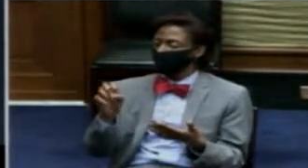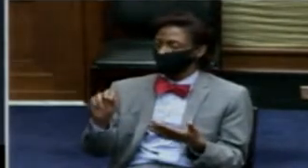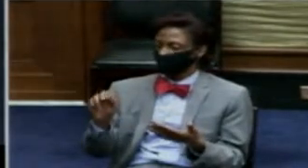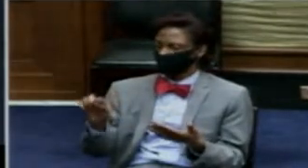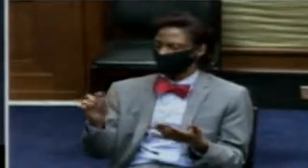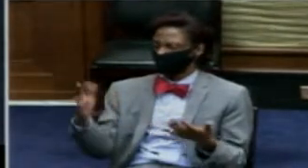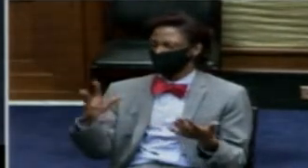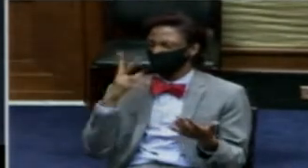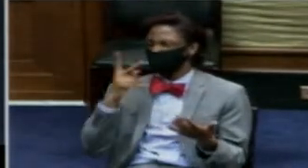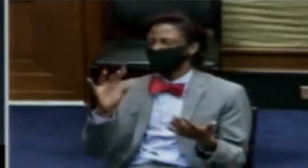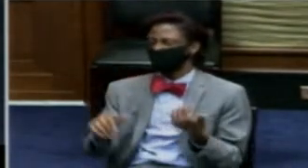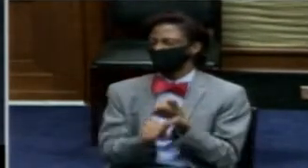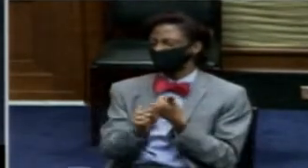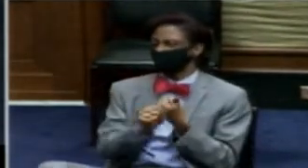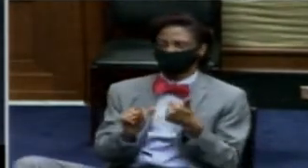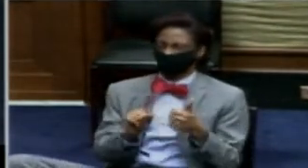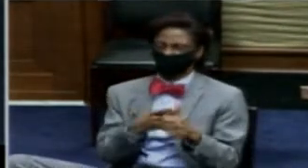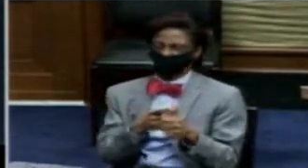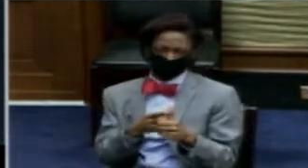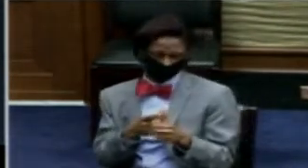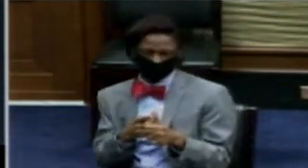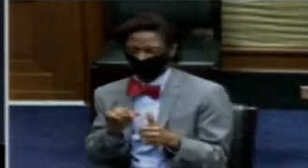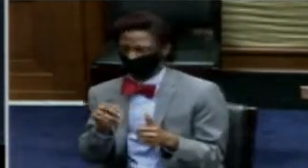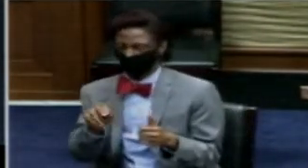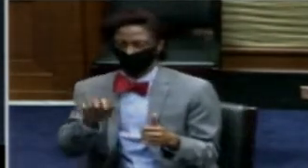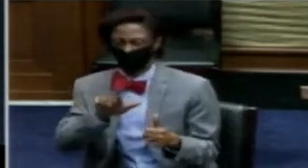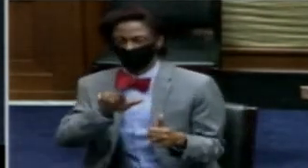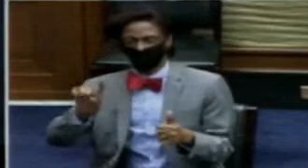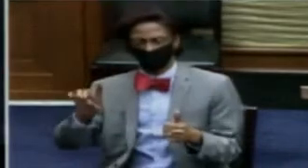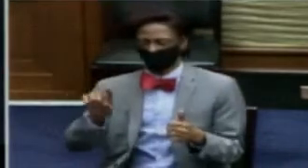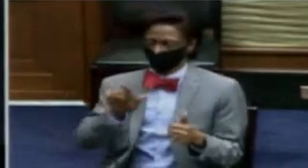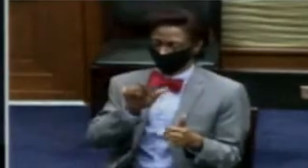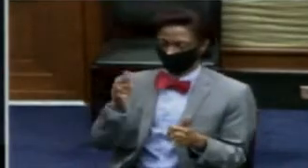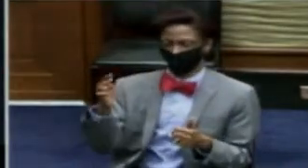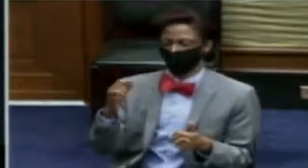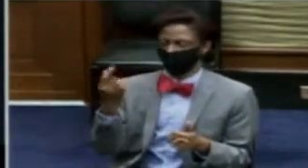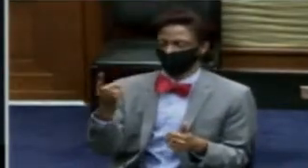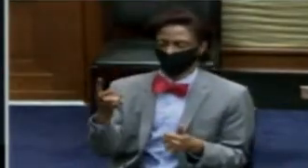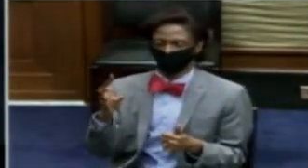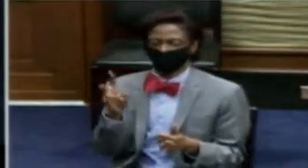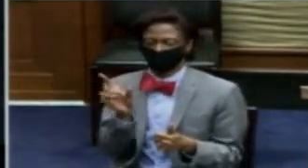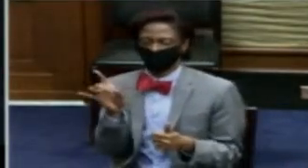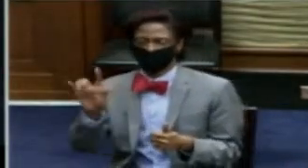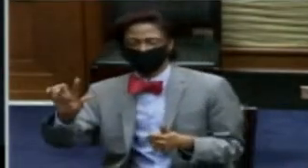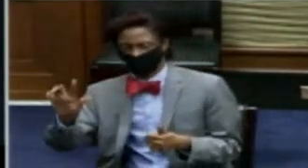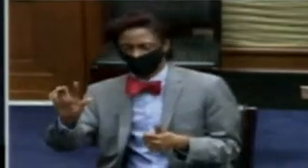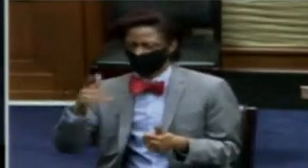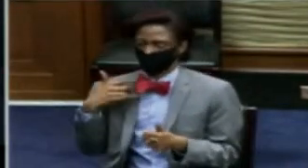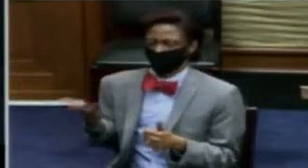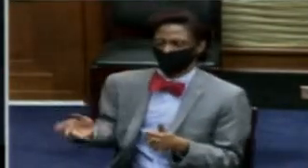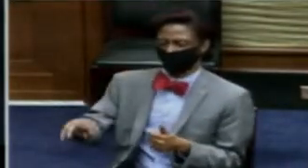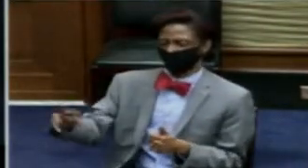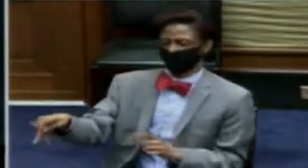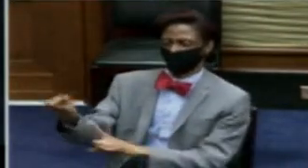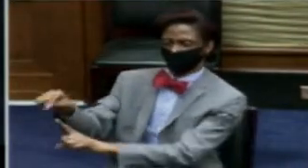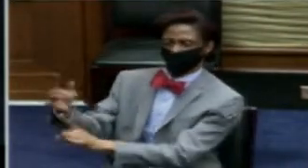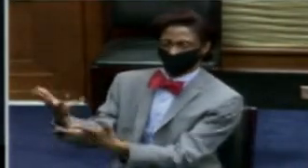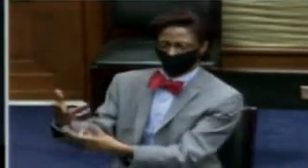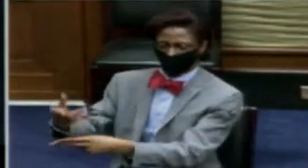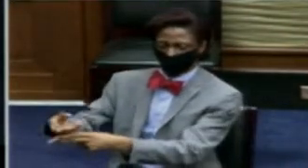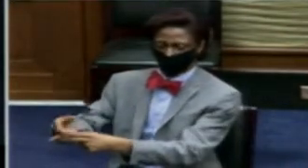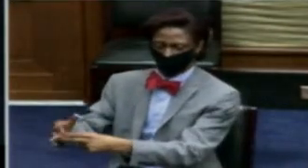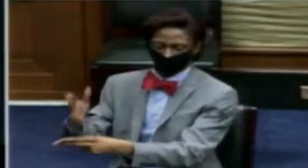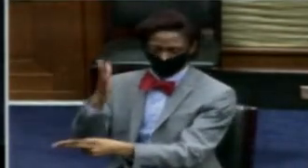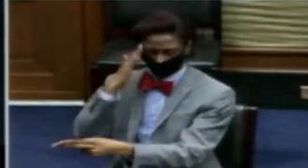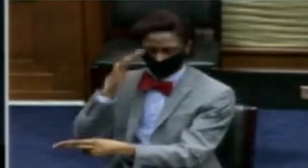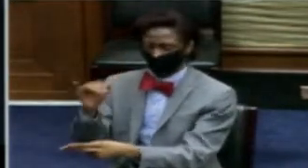that danger firsthand. On June 21st, 1783, Madison was serving in the Confederation Congress in Philadelphia in what is now known as Independence